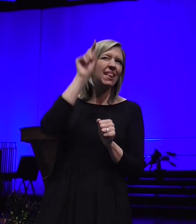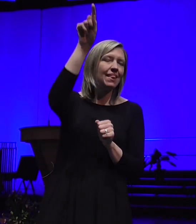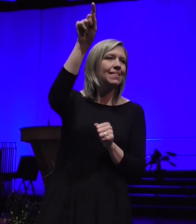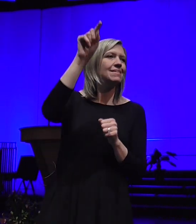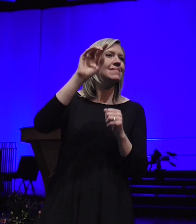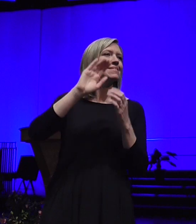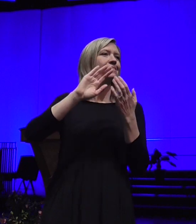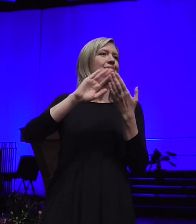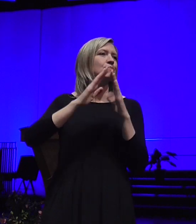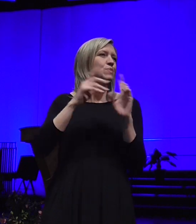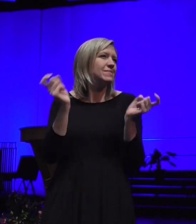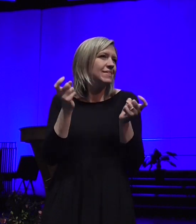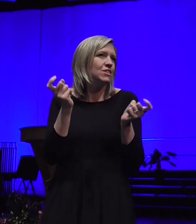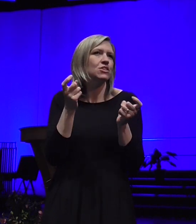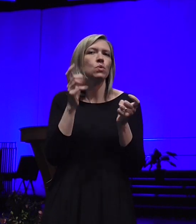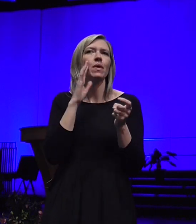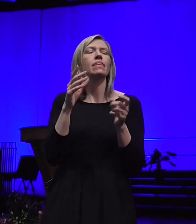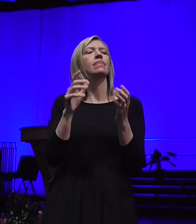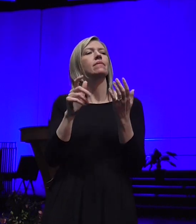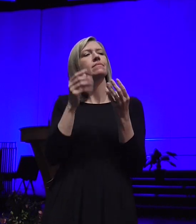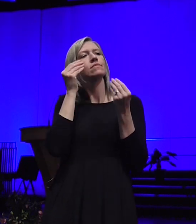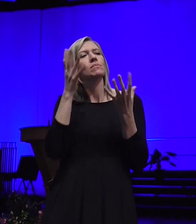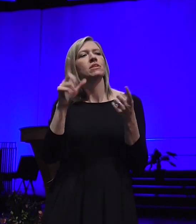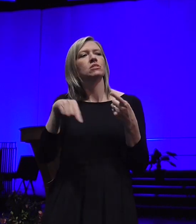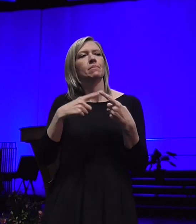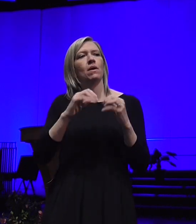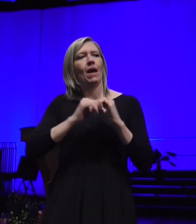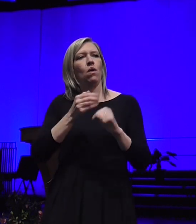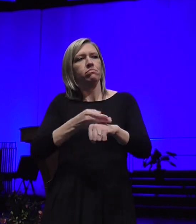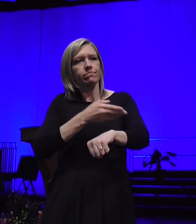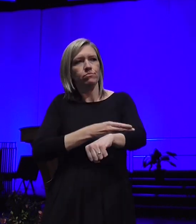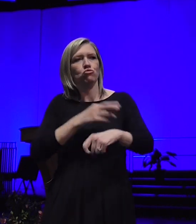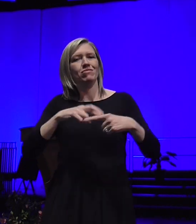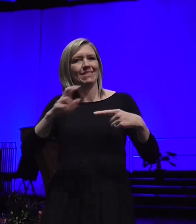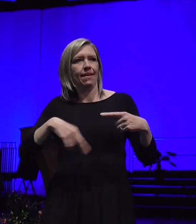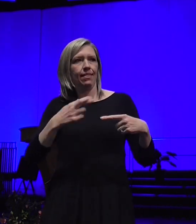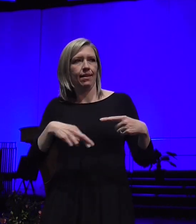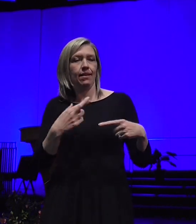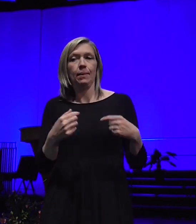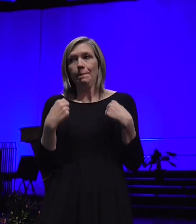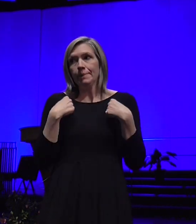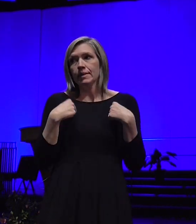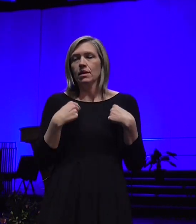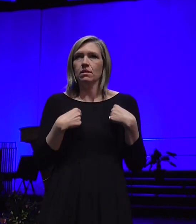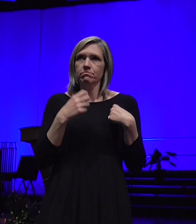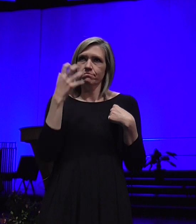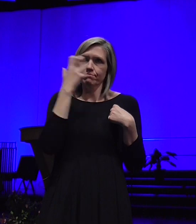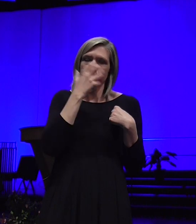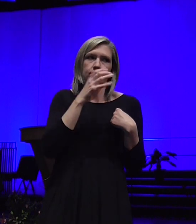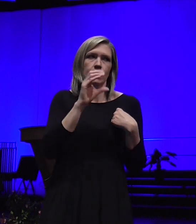handouts on how we can get better at recycling. And me, I'm a big compost guy.